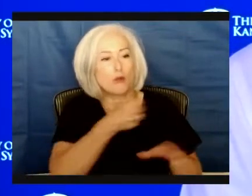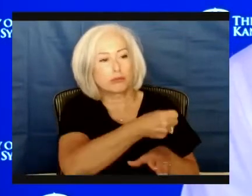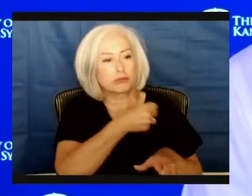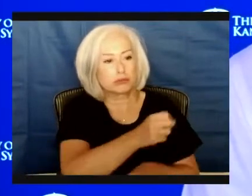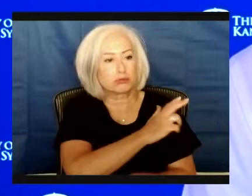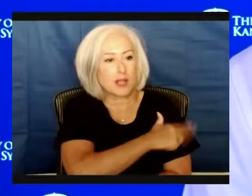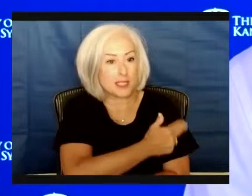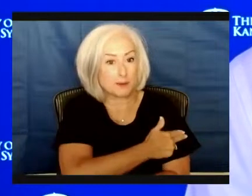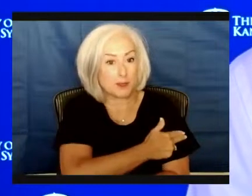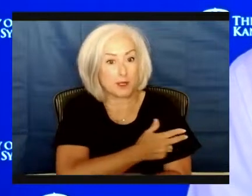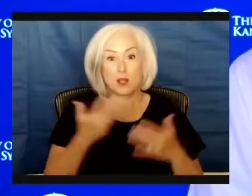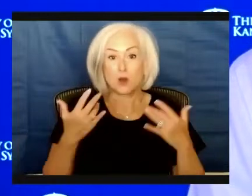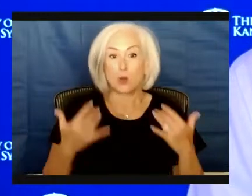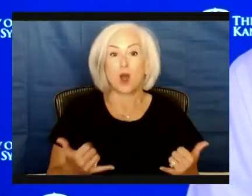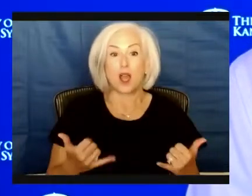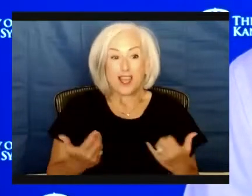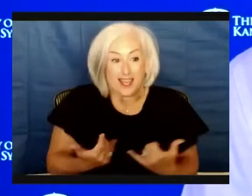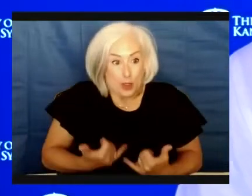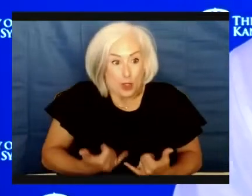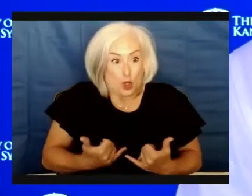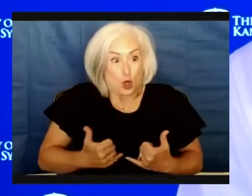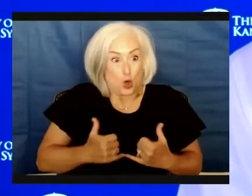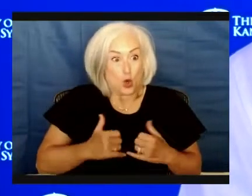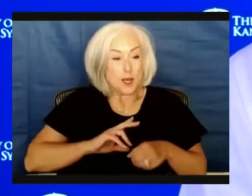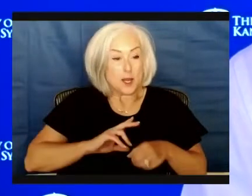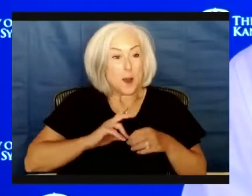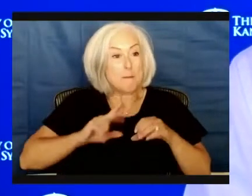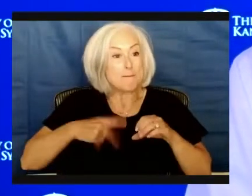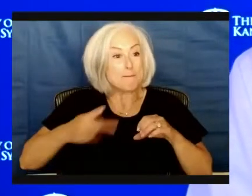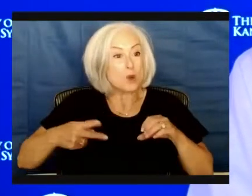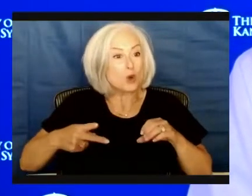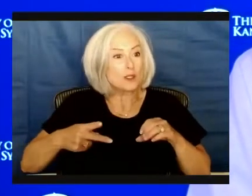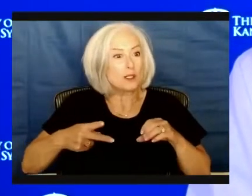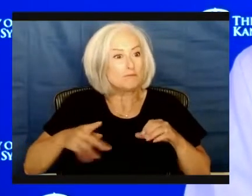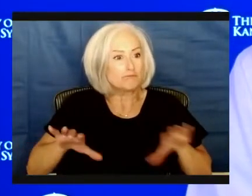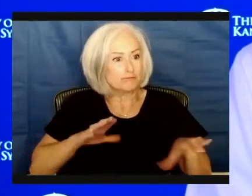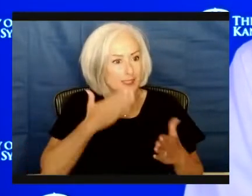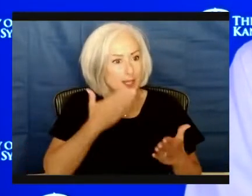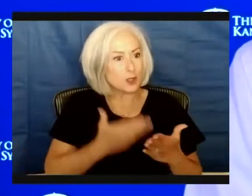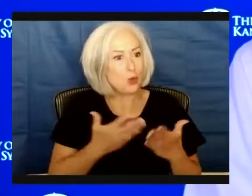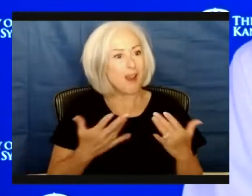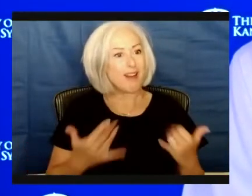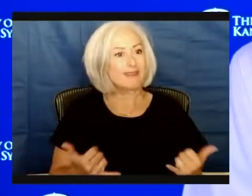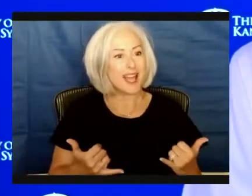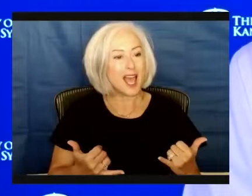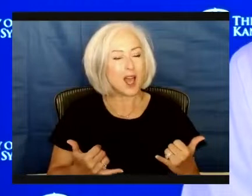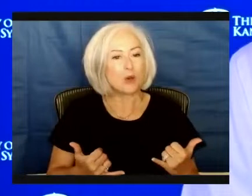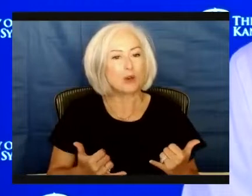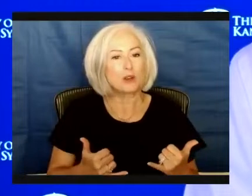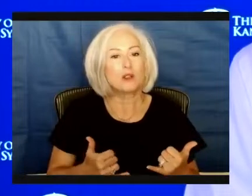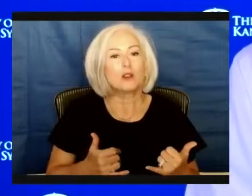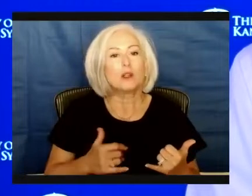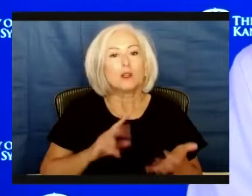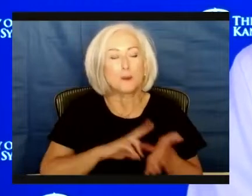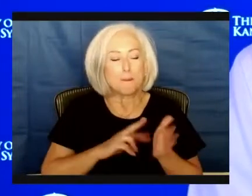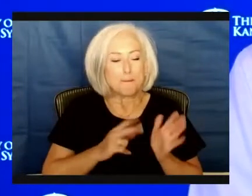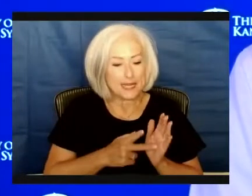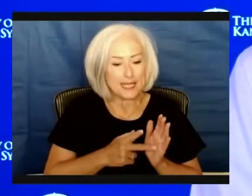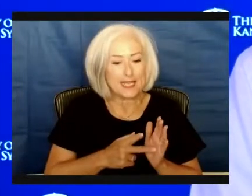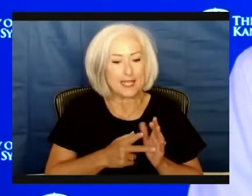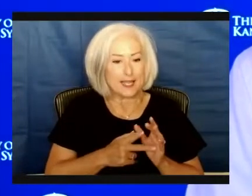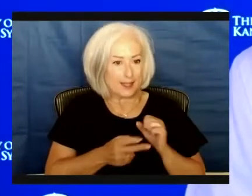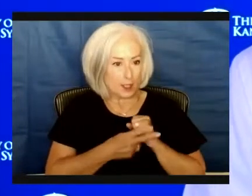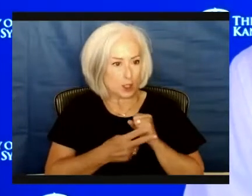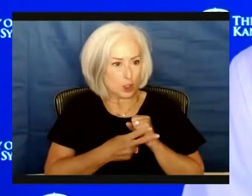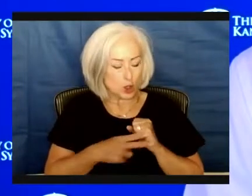very, very well. And I think, again, that goes to those areas that are unchanged on spike, those conserved epitopes, those